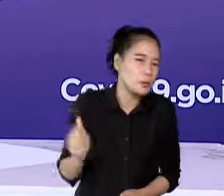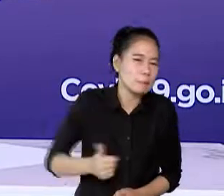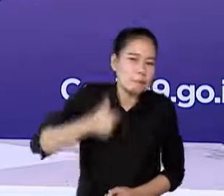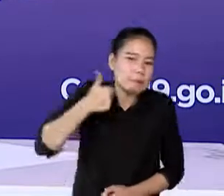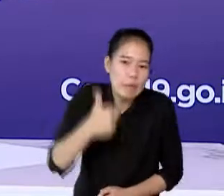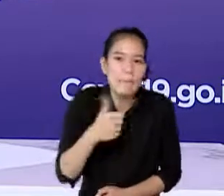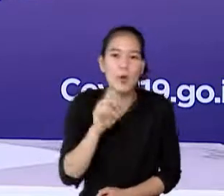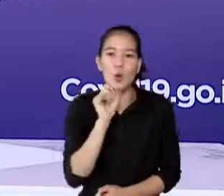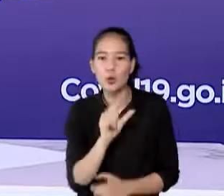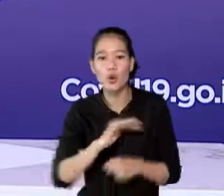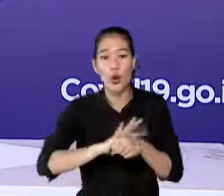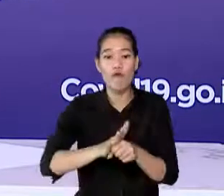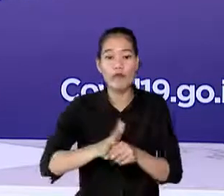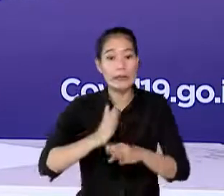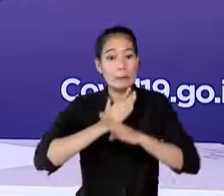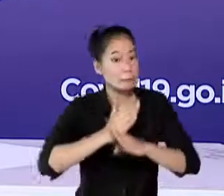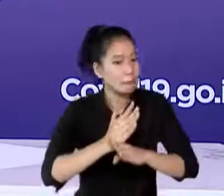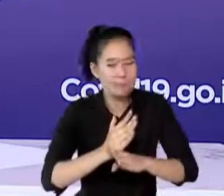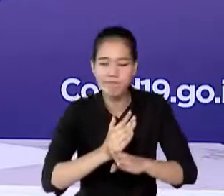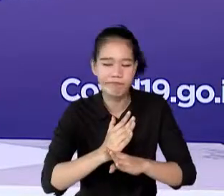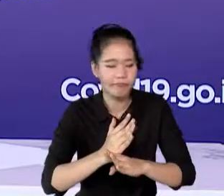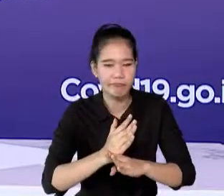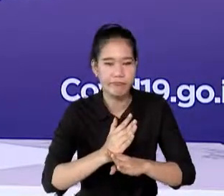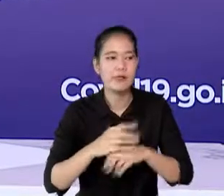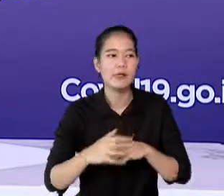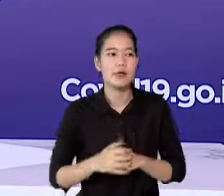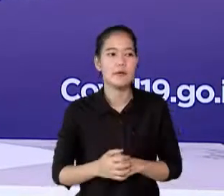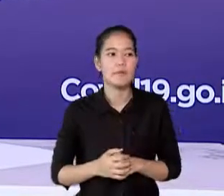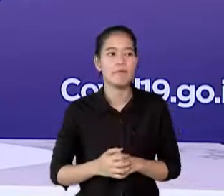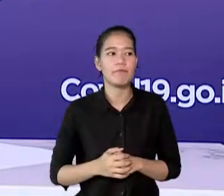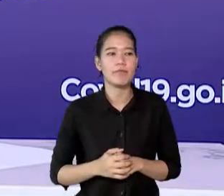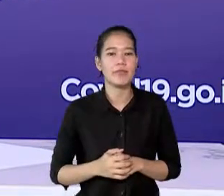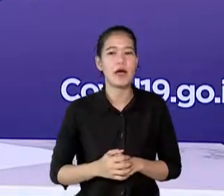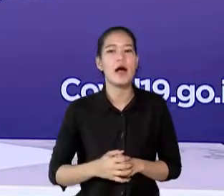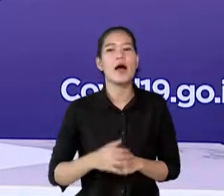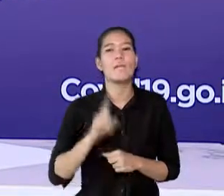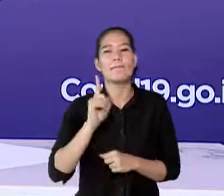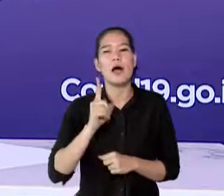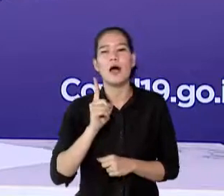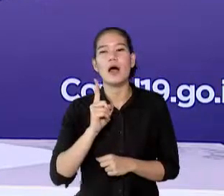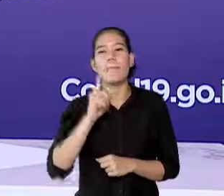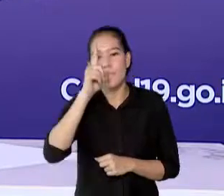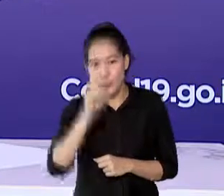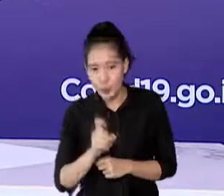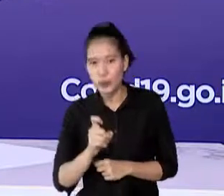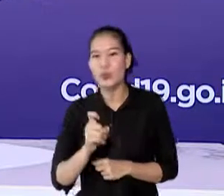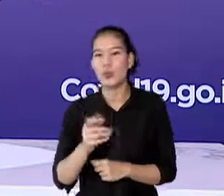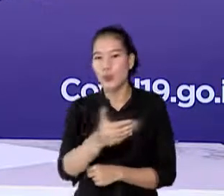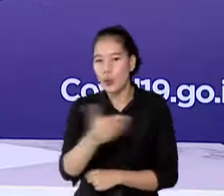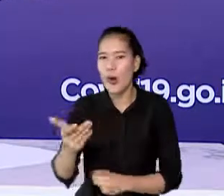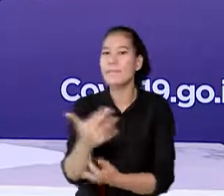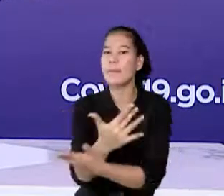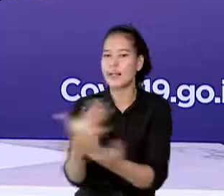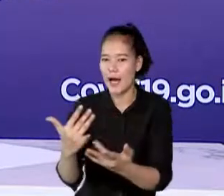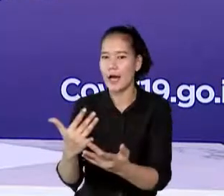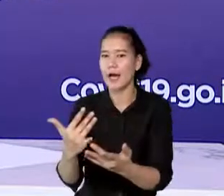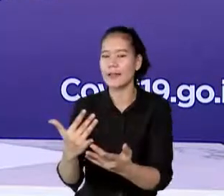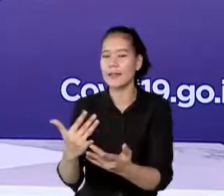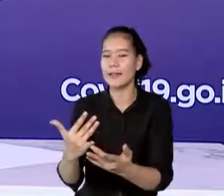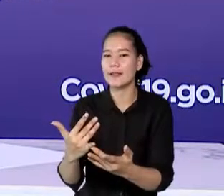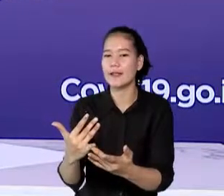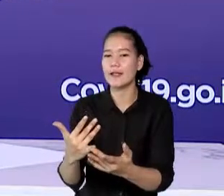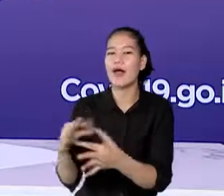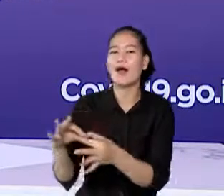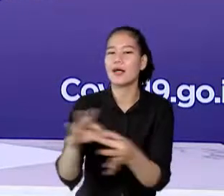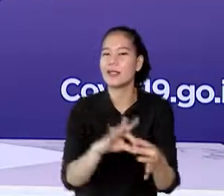control COVID-19 that can be re-optimized, and this requires the participations of the several